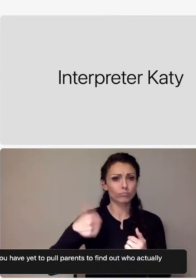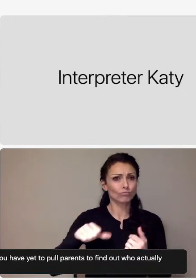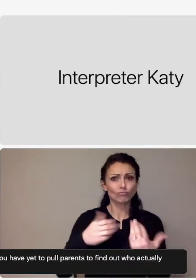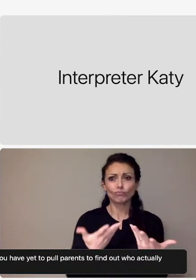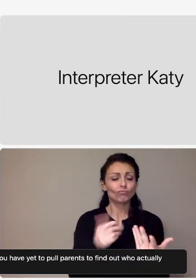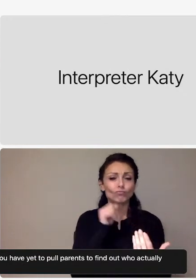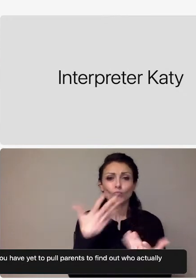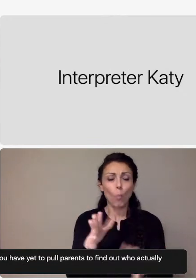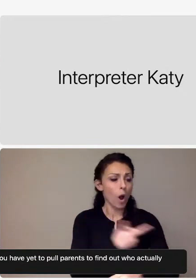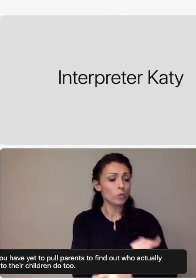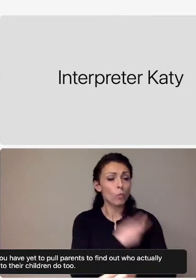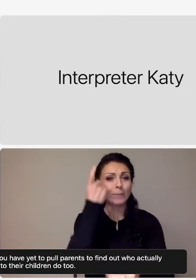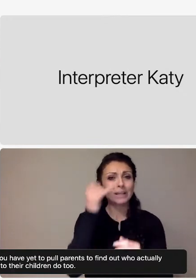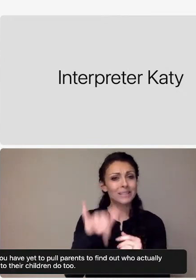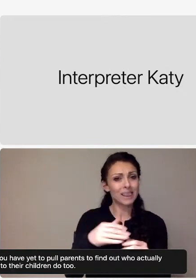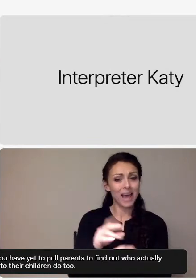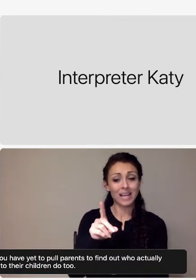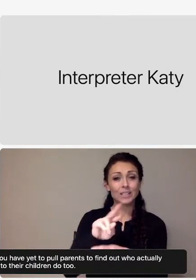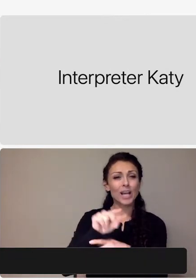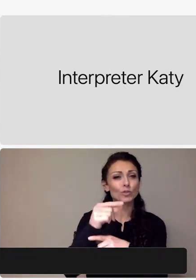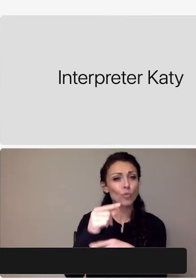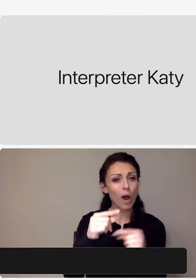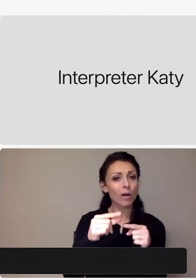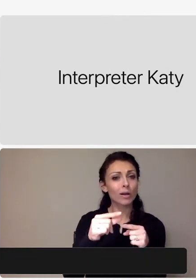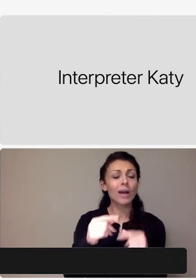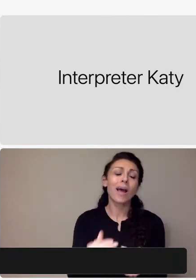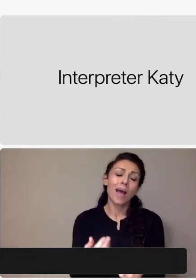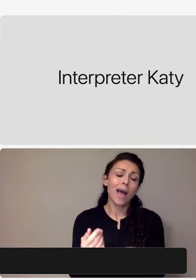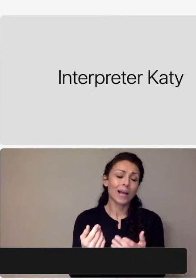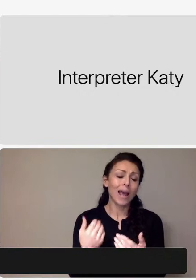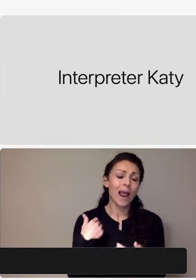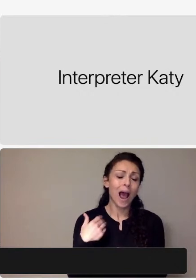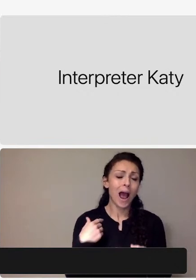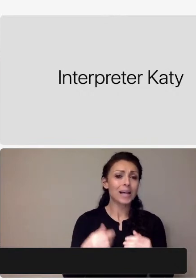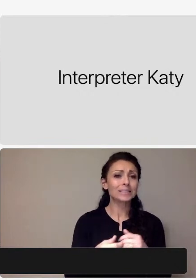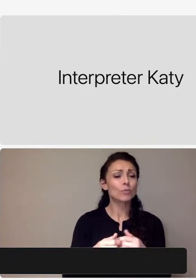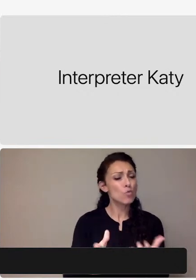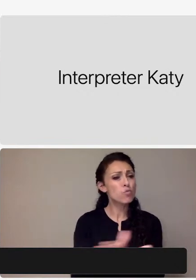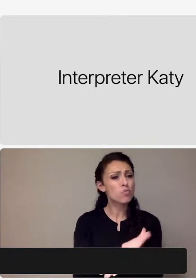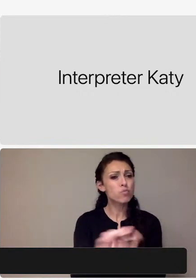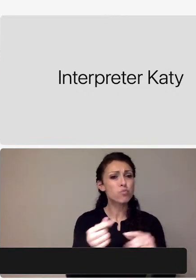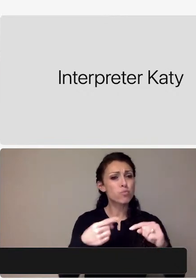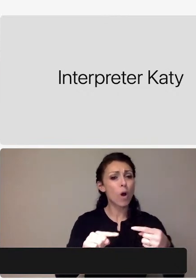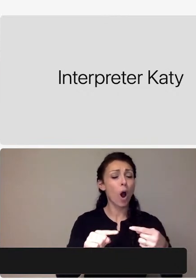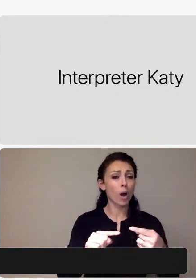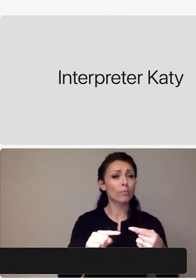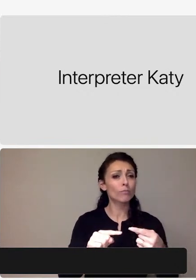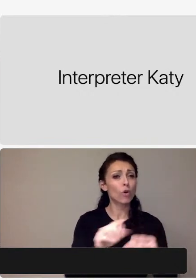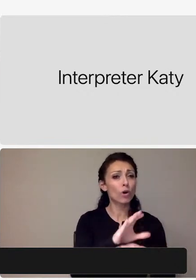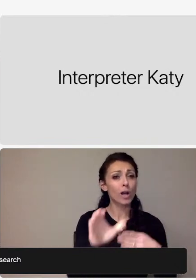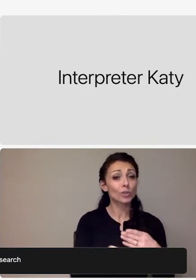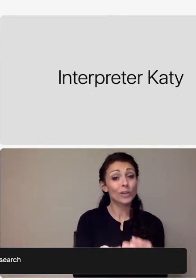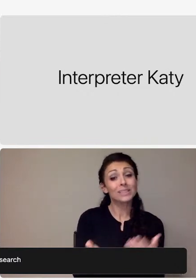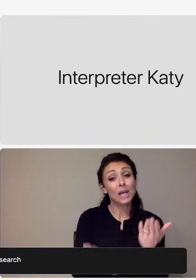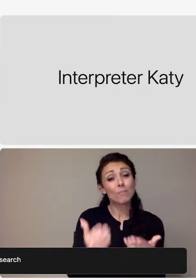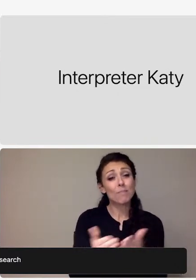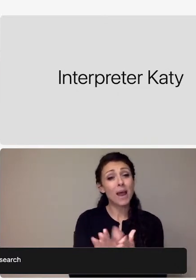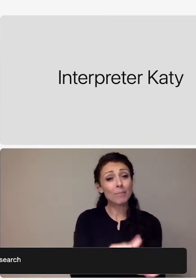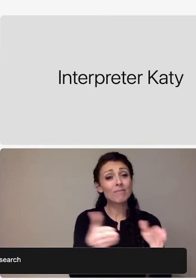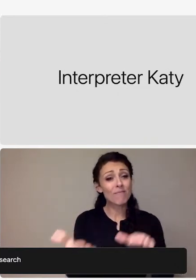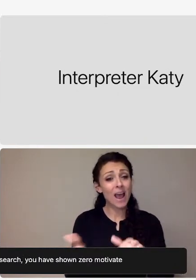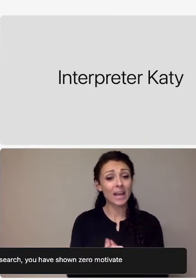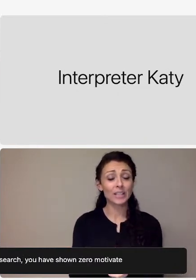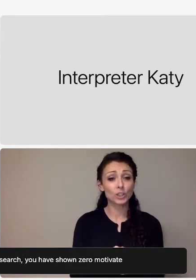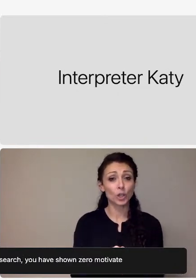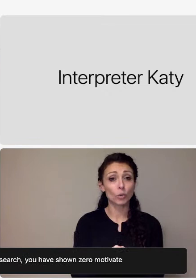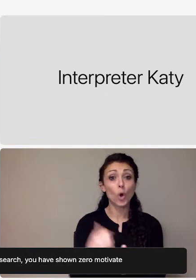to it being a drug with many harmful and sometimes fatal outcomes we've done the research you have shown zero motivation in